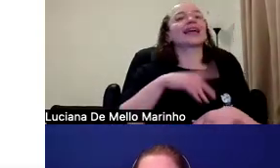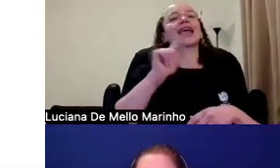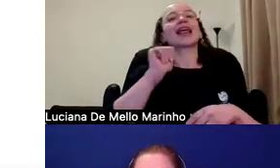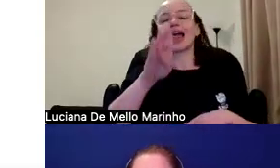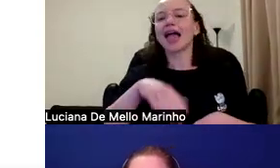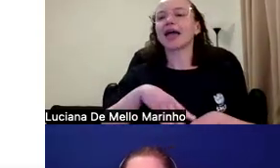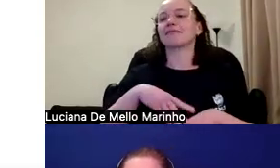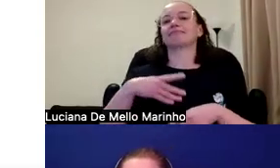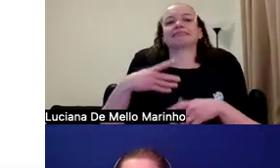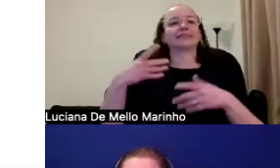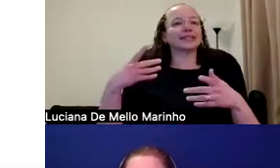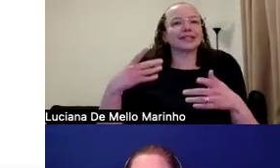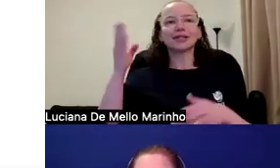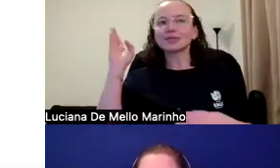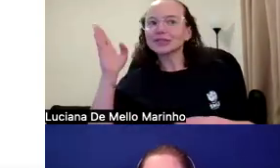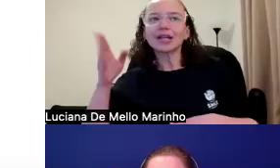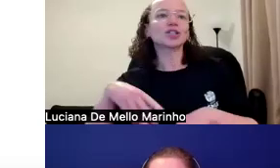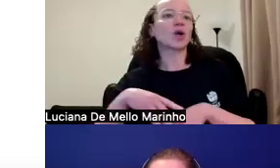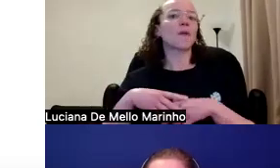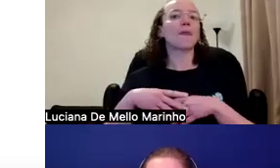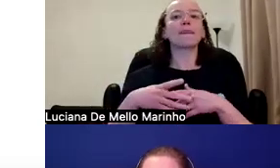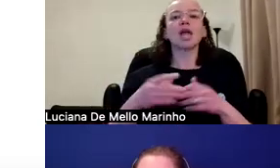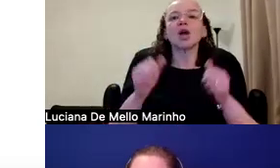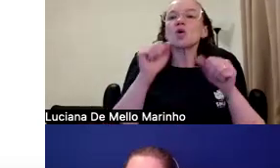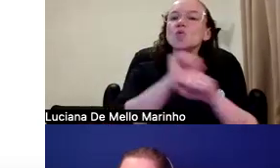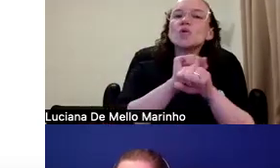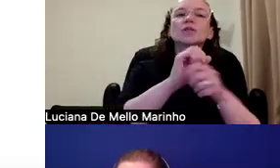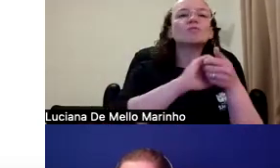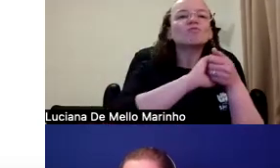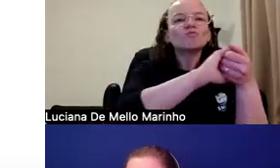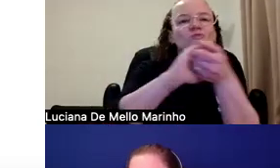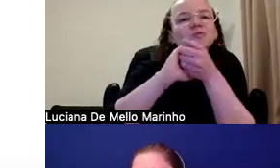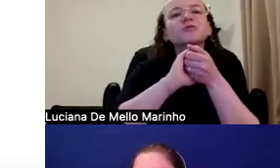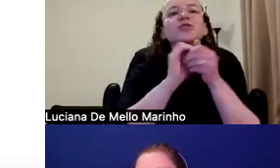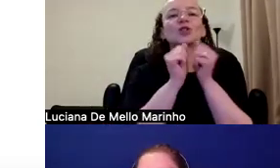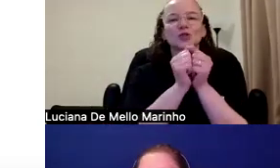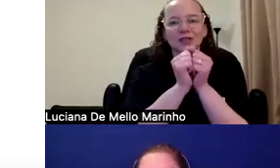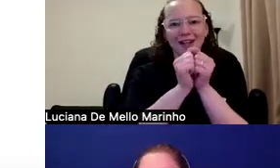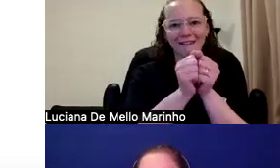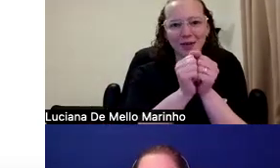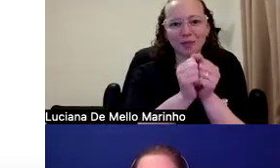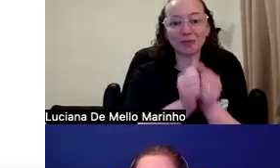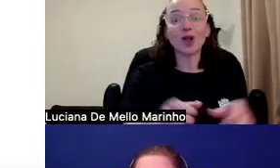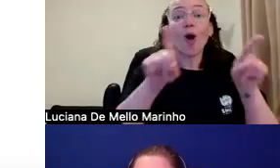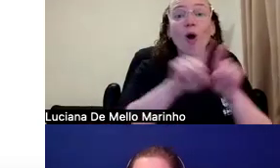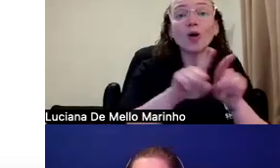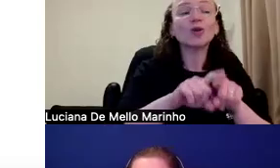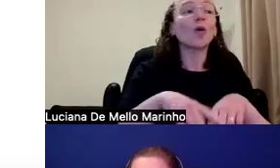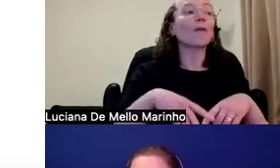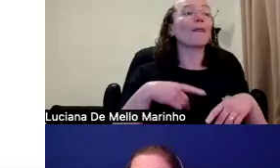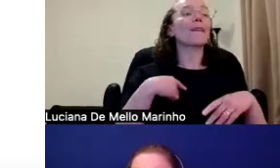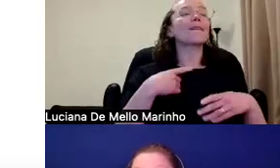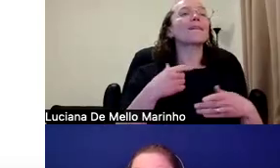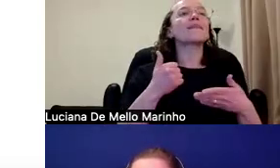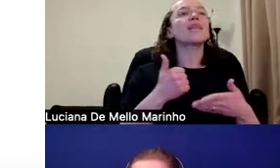interpreters, both in the clinic, both in the lab, during presentations, collaborating